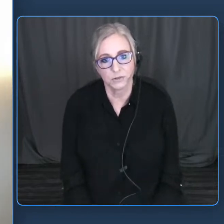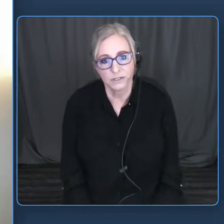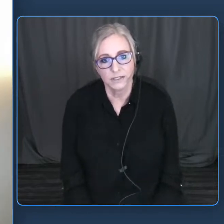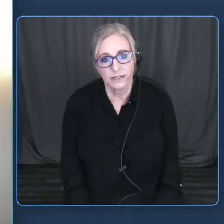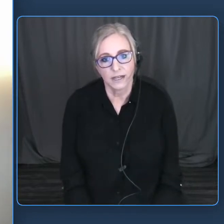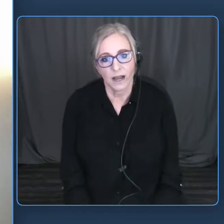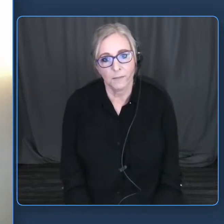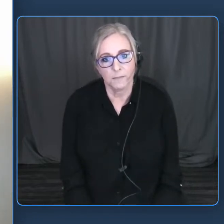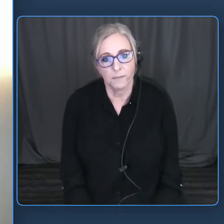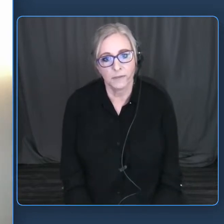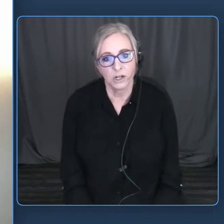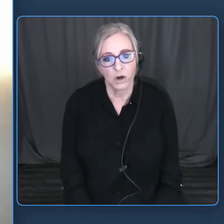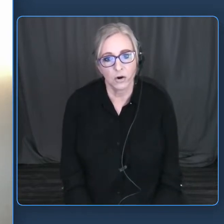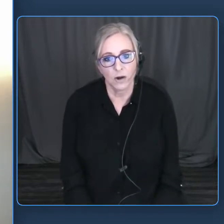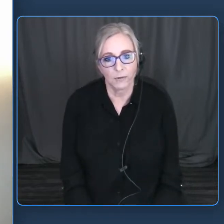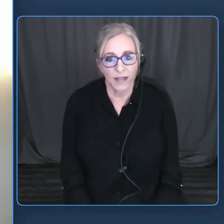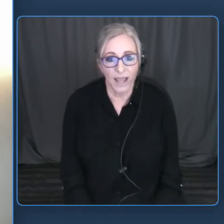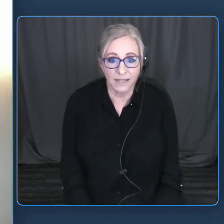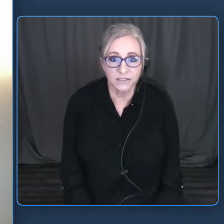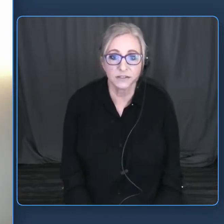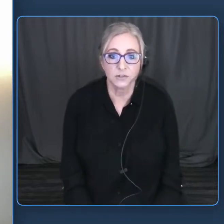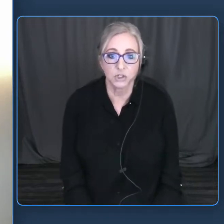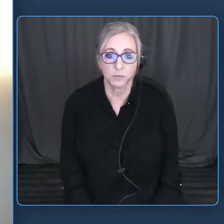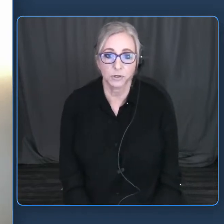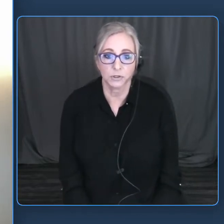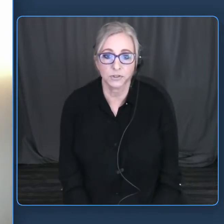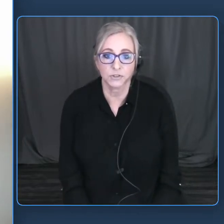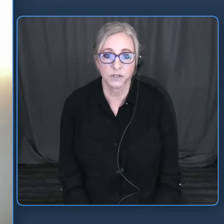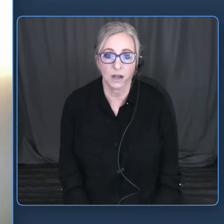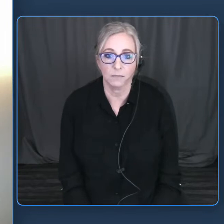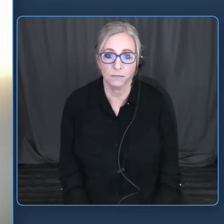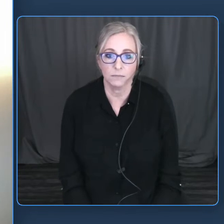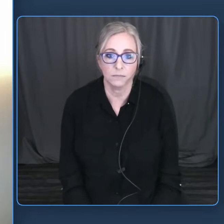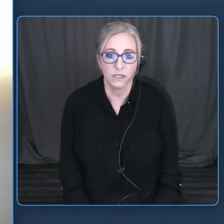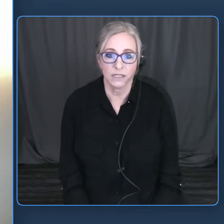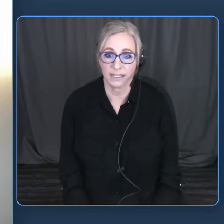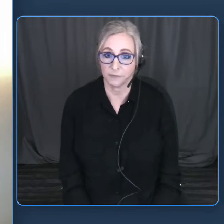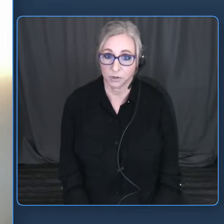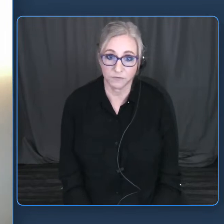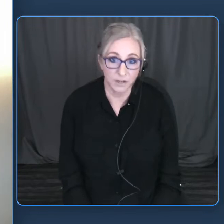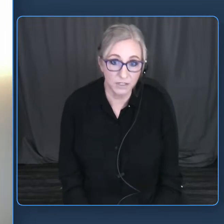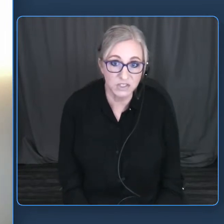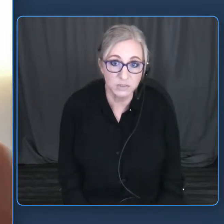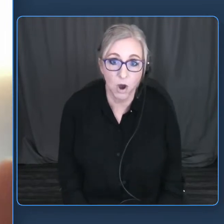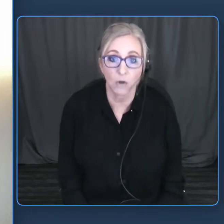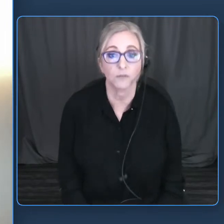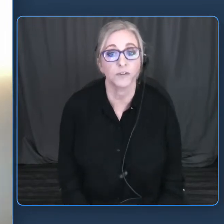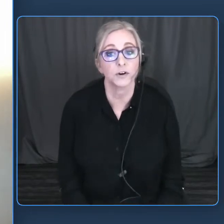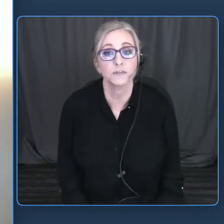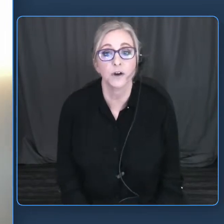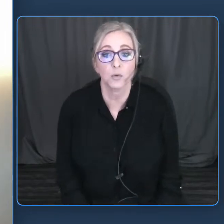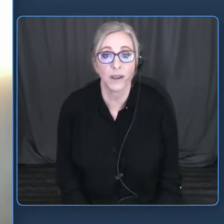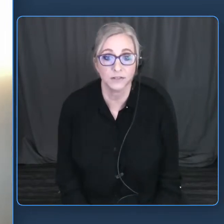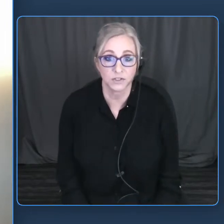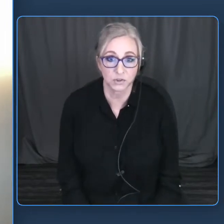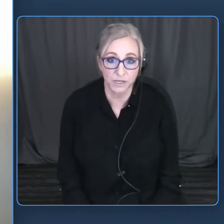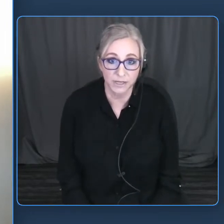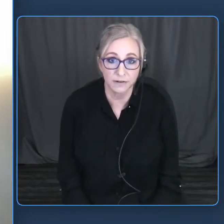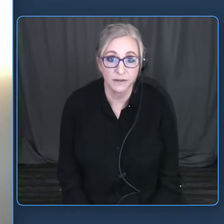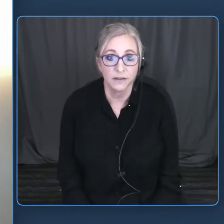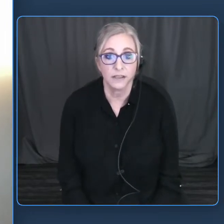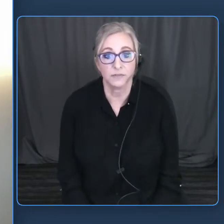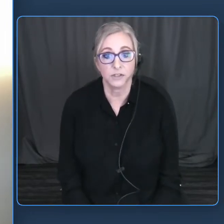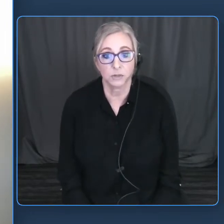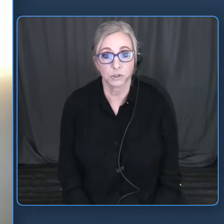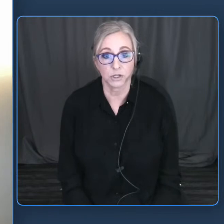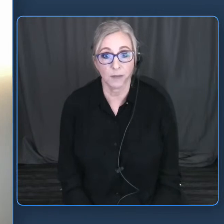often. So, I would ask the interpreters, if they're very small or very far away in the